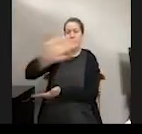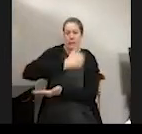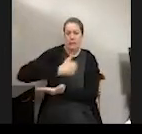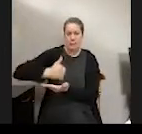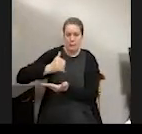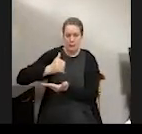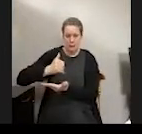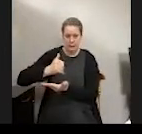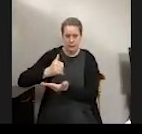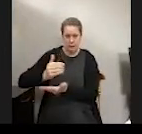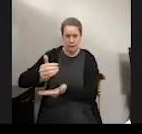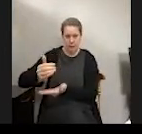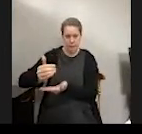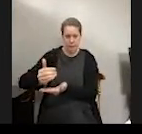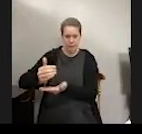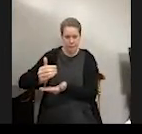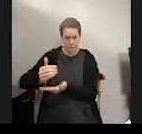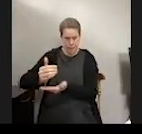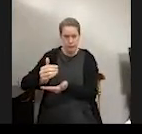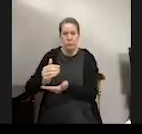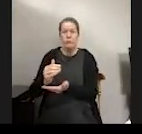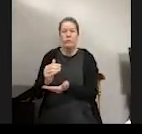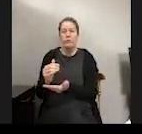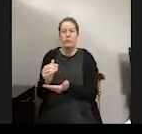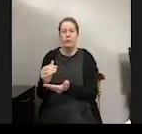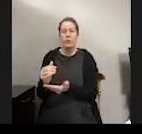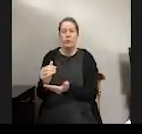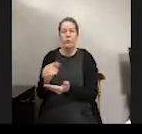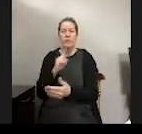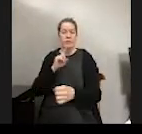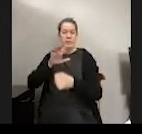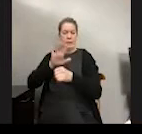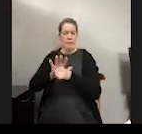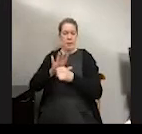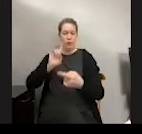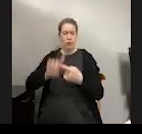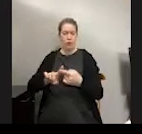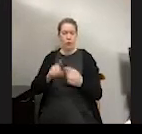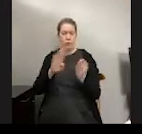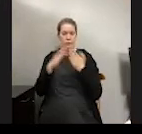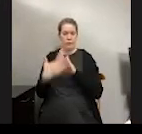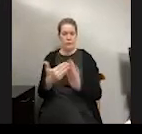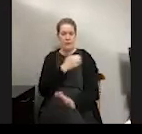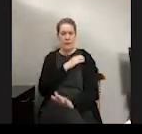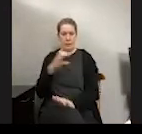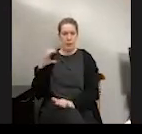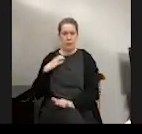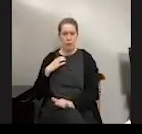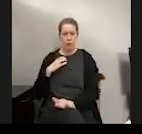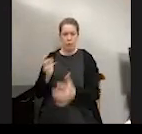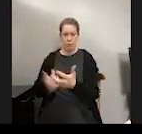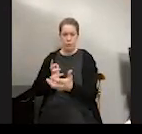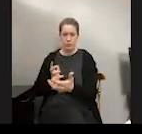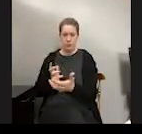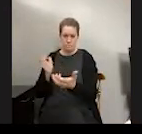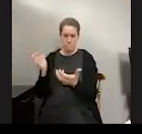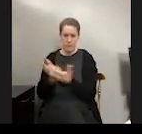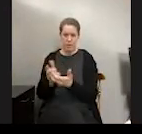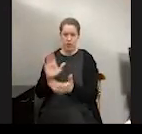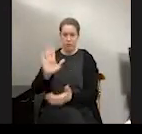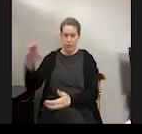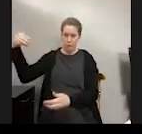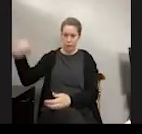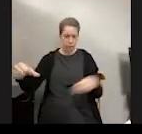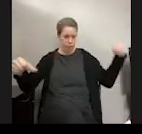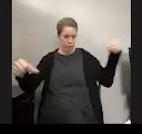campaign. We've made a commitment to City Council to match city funding of $4.25 million. So we have